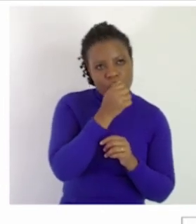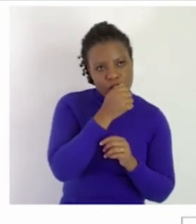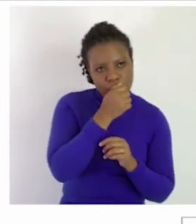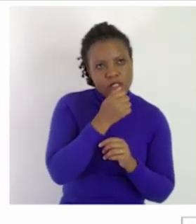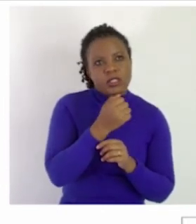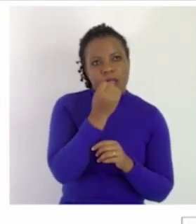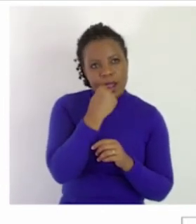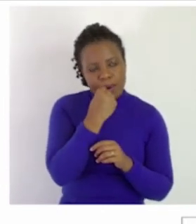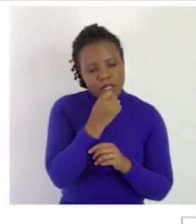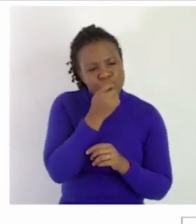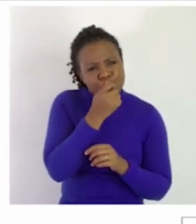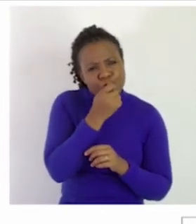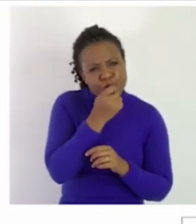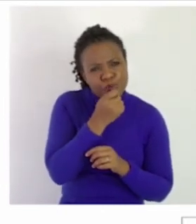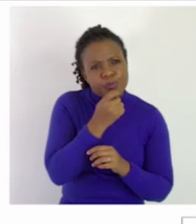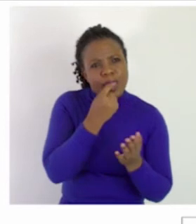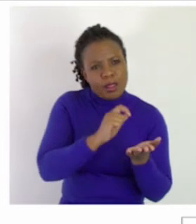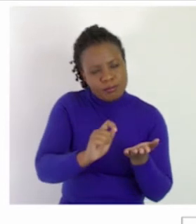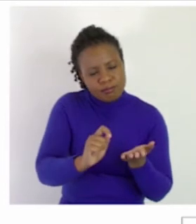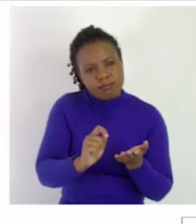apple, lemon, pencil,